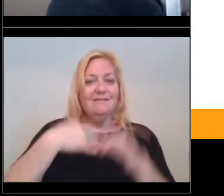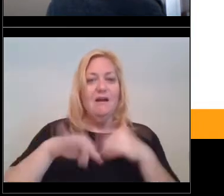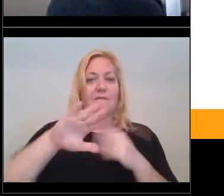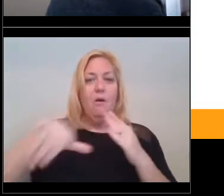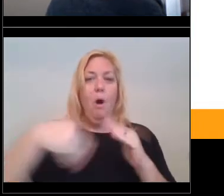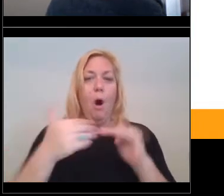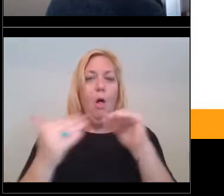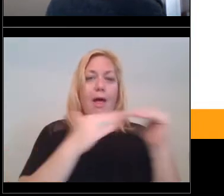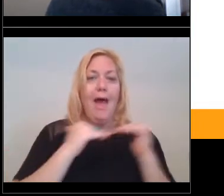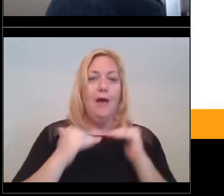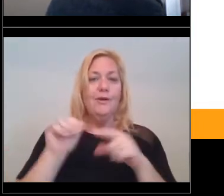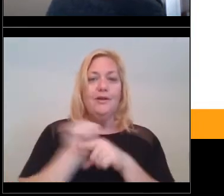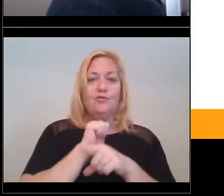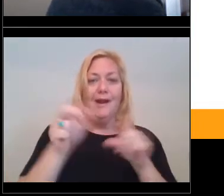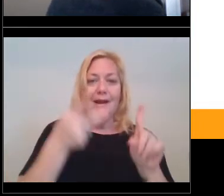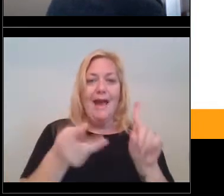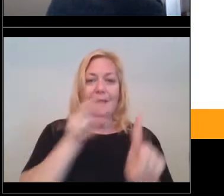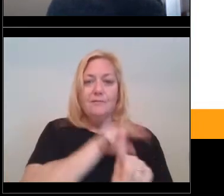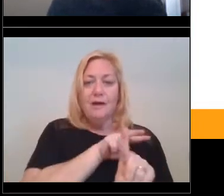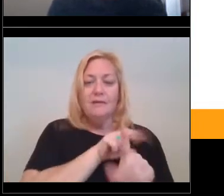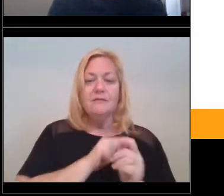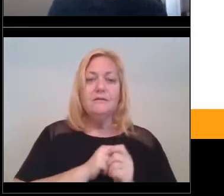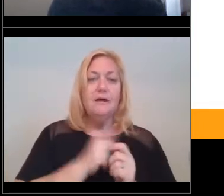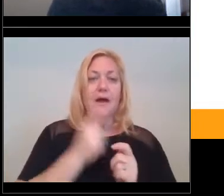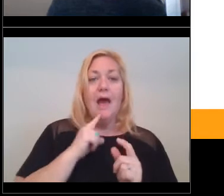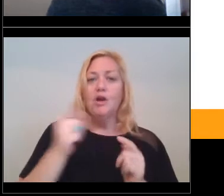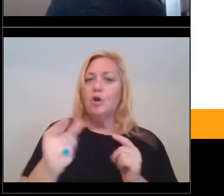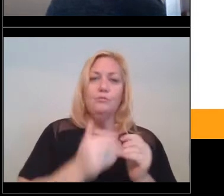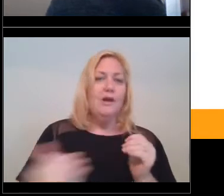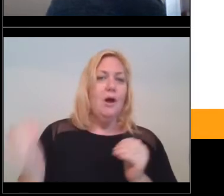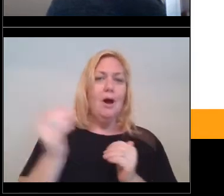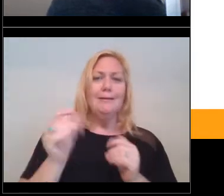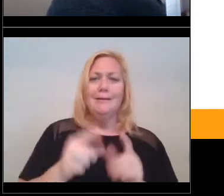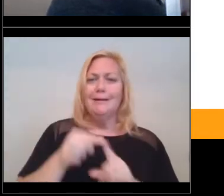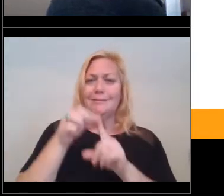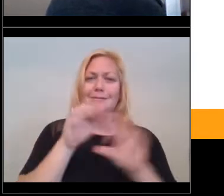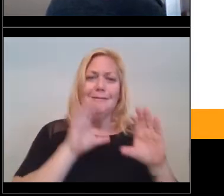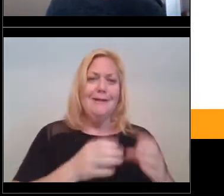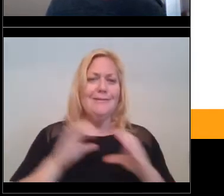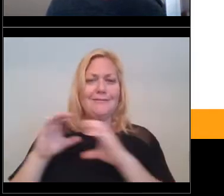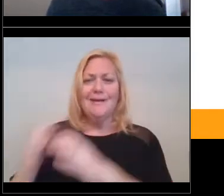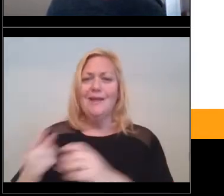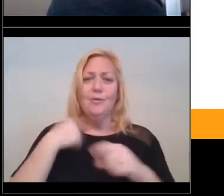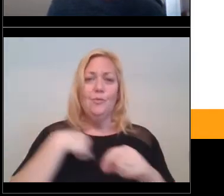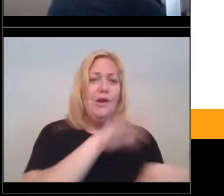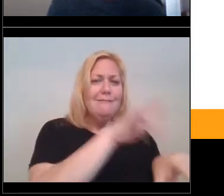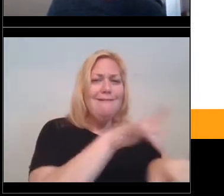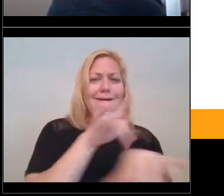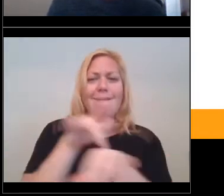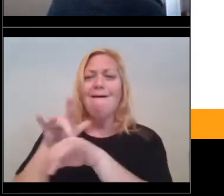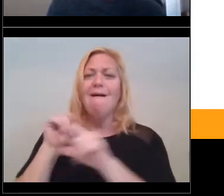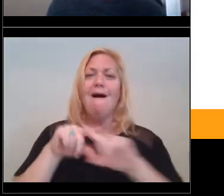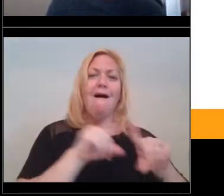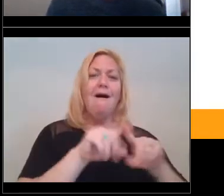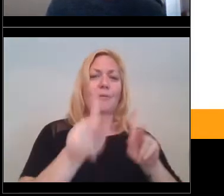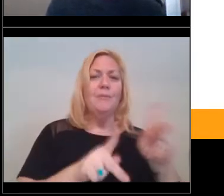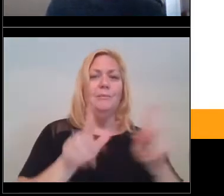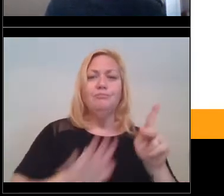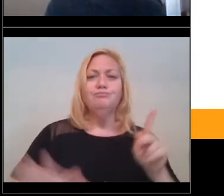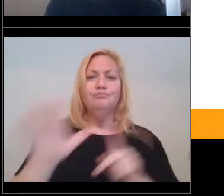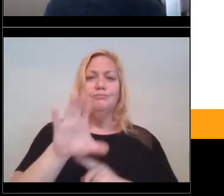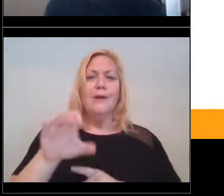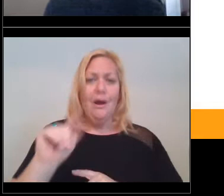equity training aspects, and it goes beyond like certain classifications, so that we're touching all folks within